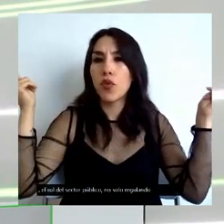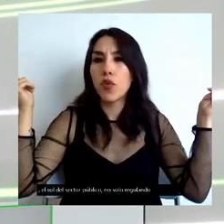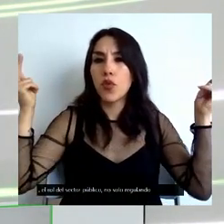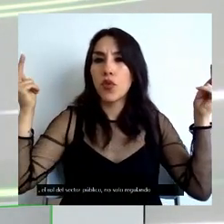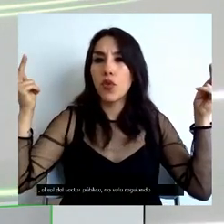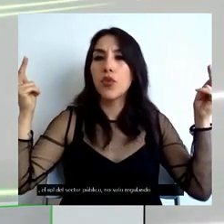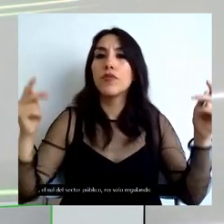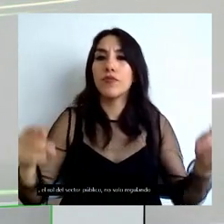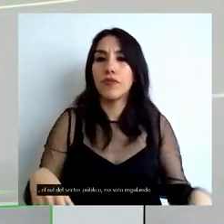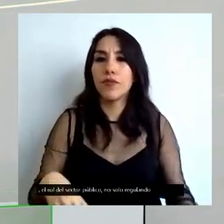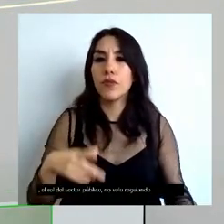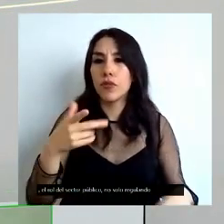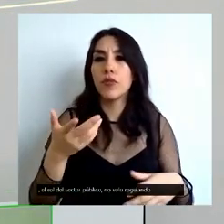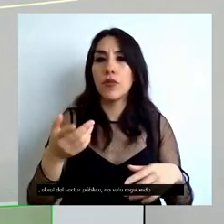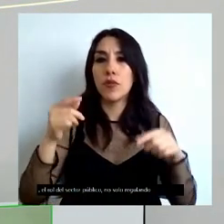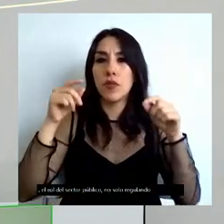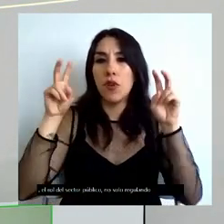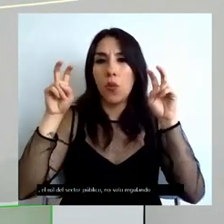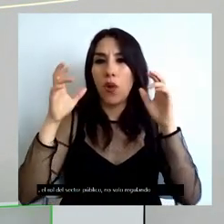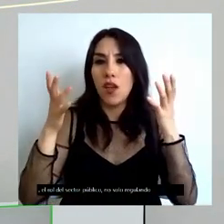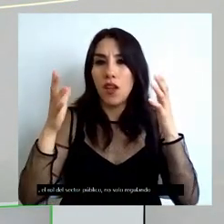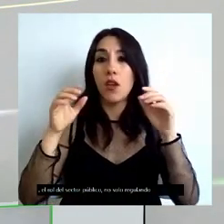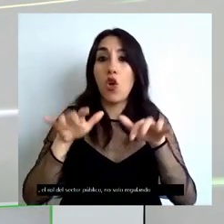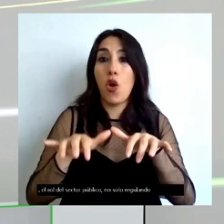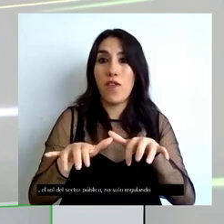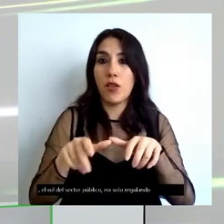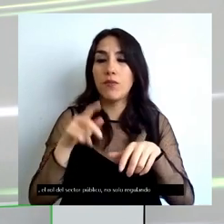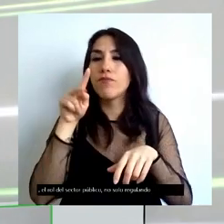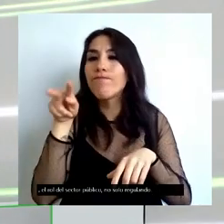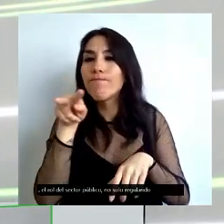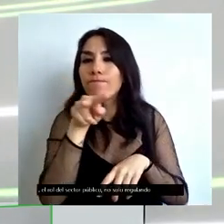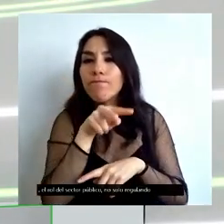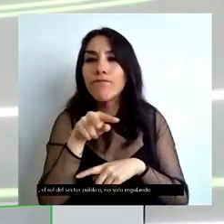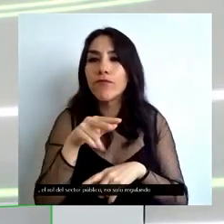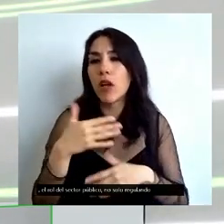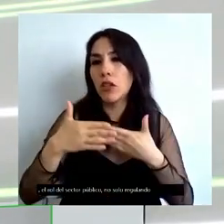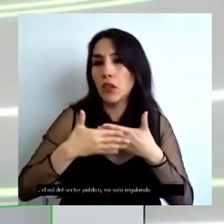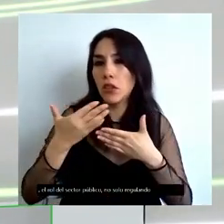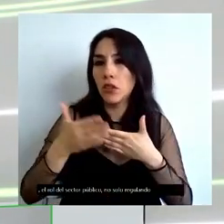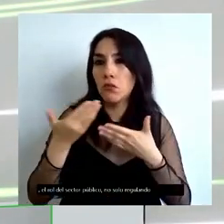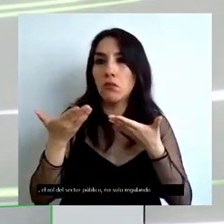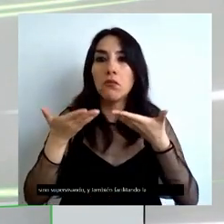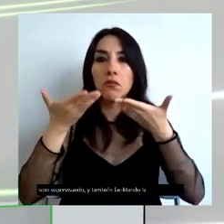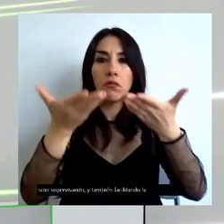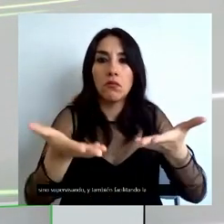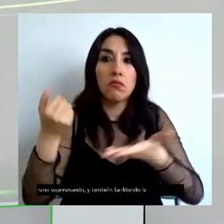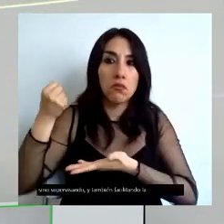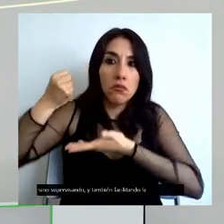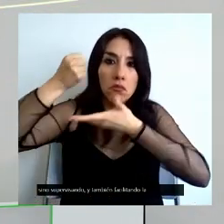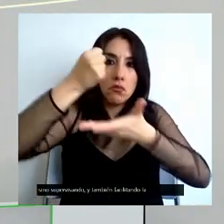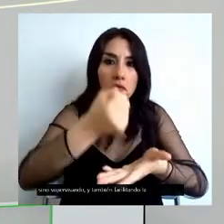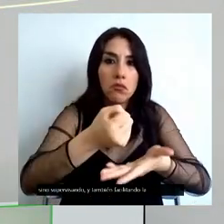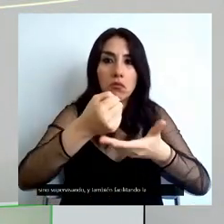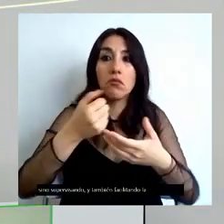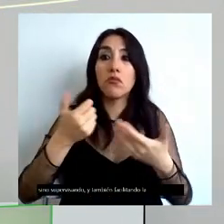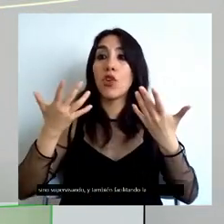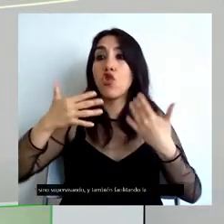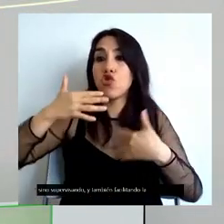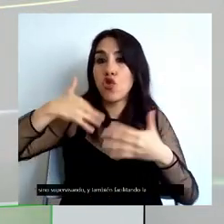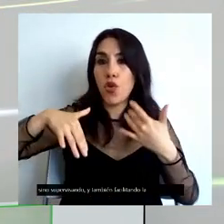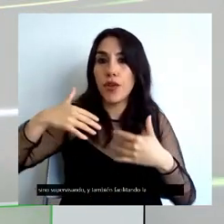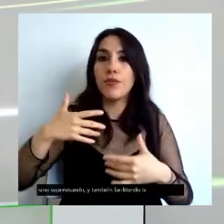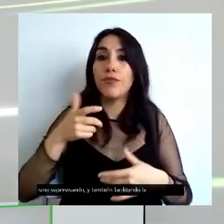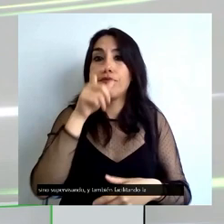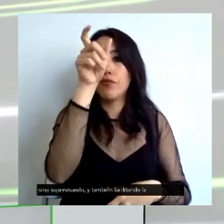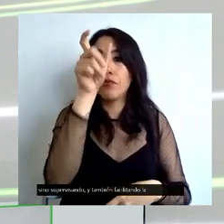overseeing the regulations, but also making the public investment easier so